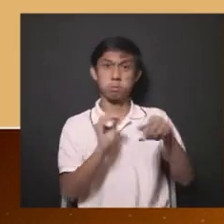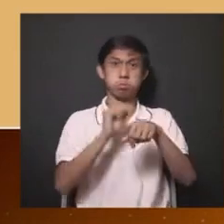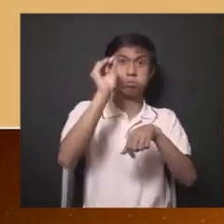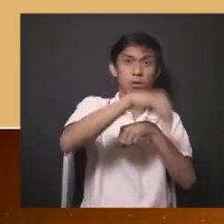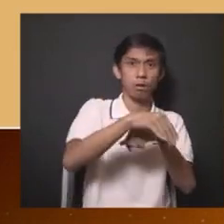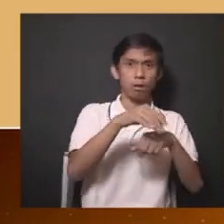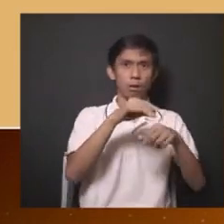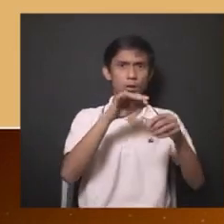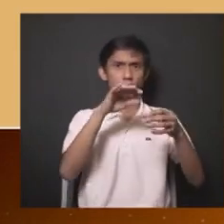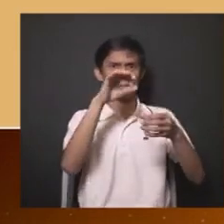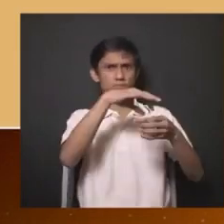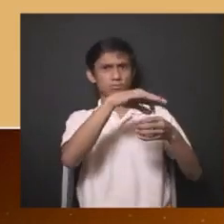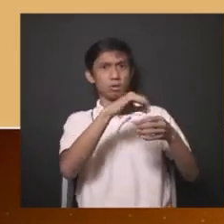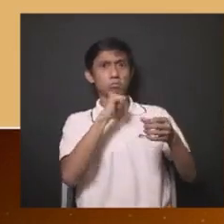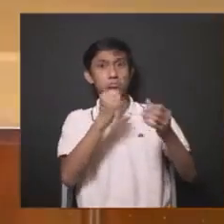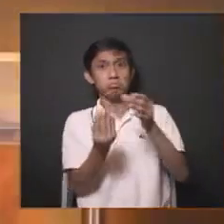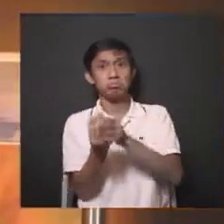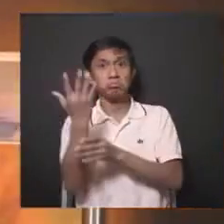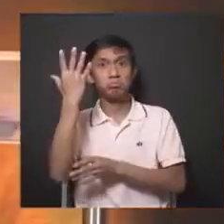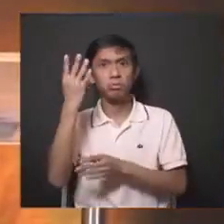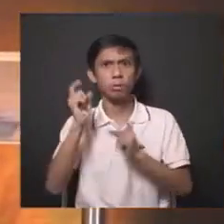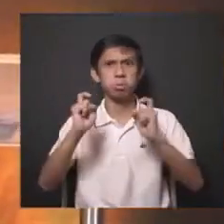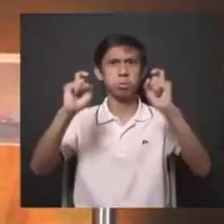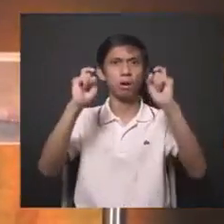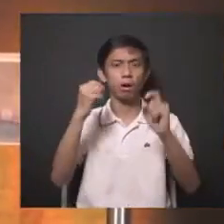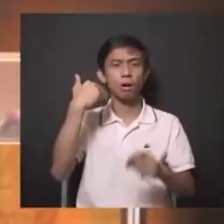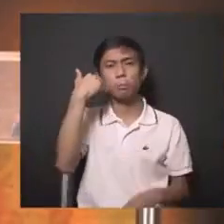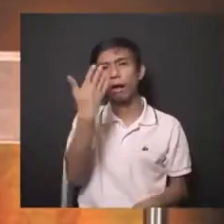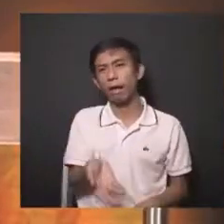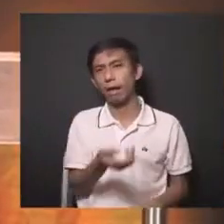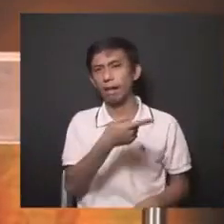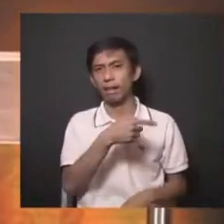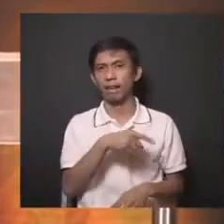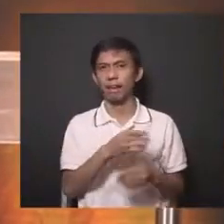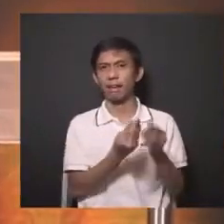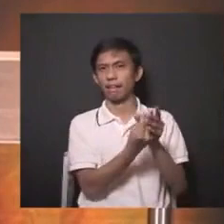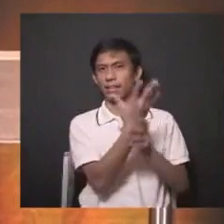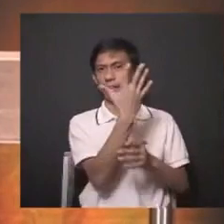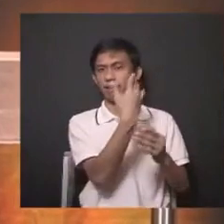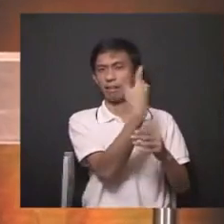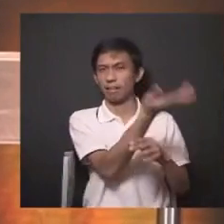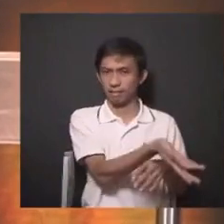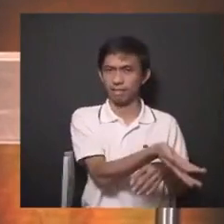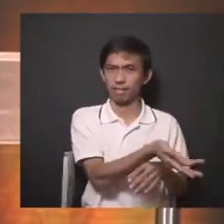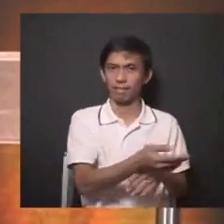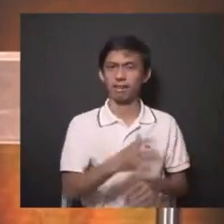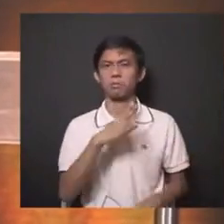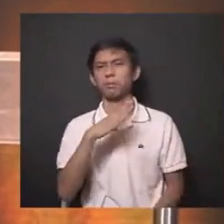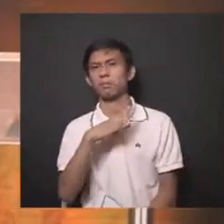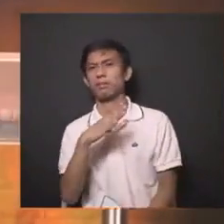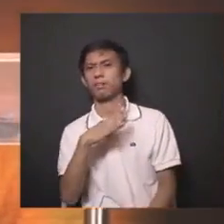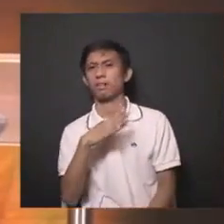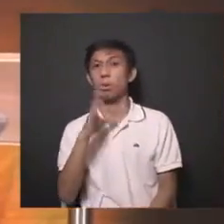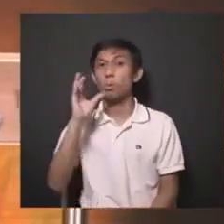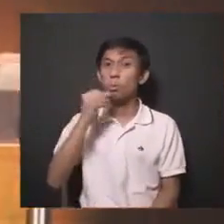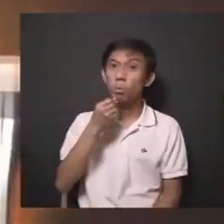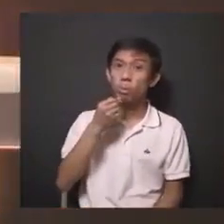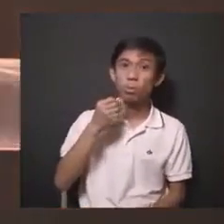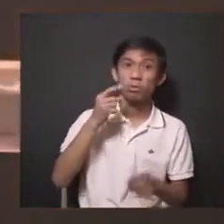It sped up the death of the plant. And to him, you know, that's fine. Because who in their right mind would, you know, want to kill